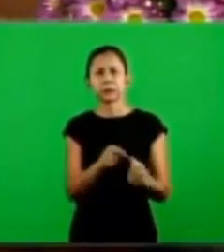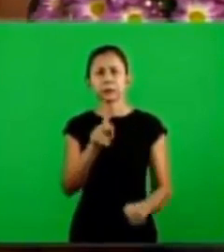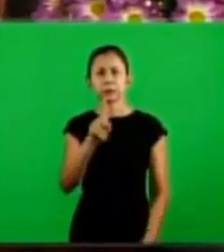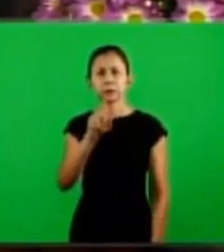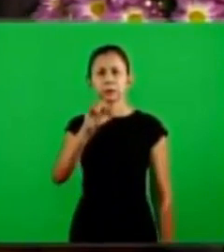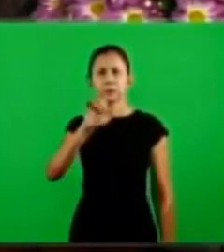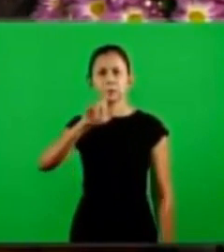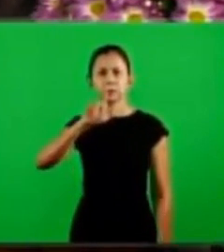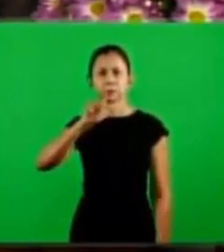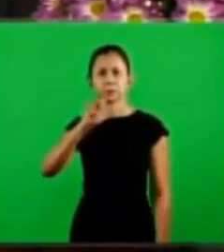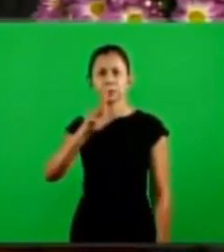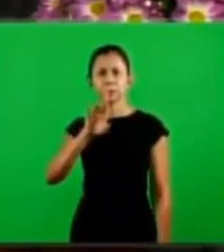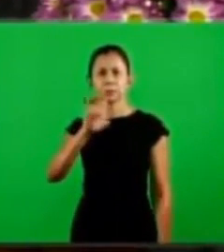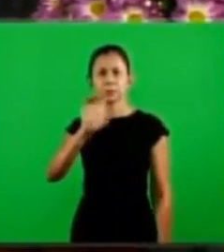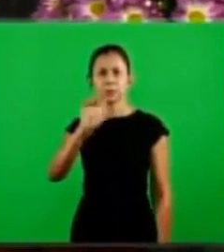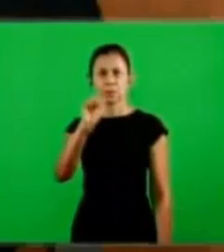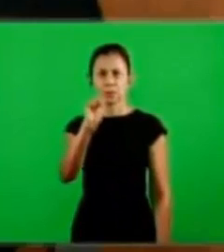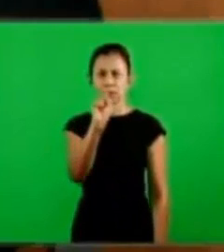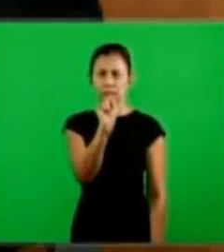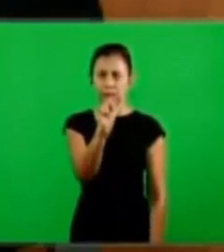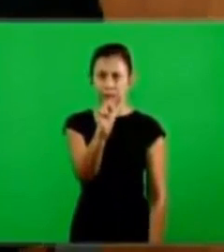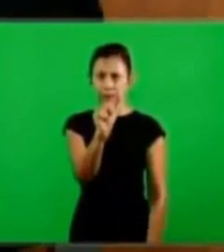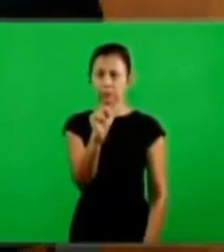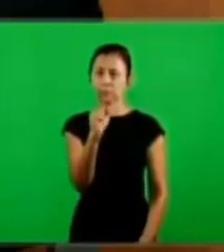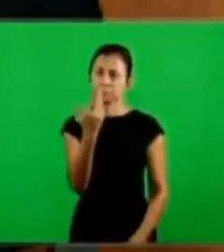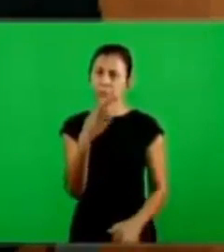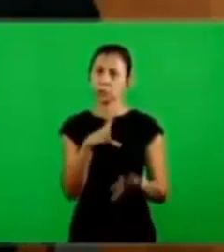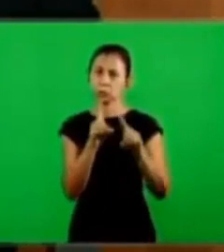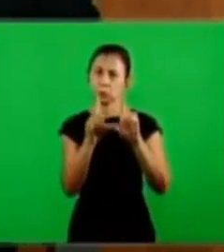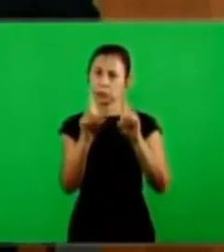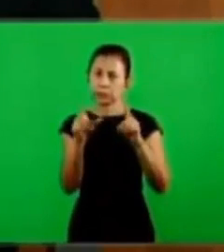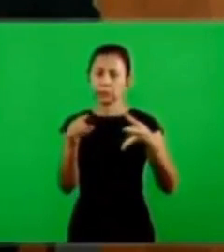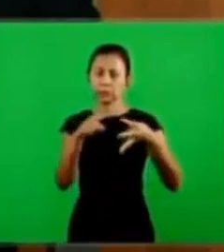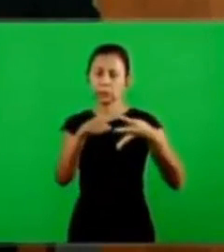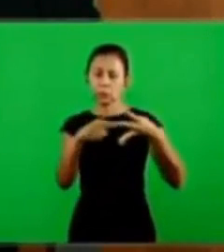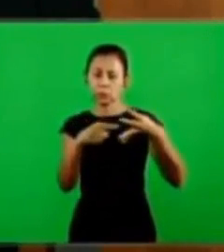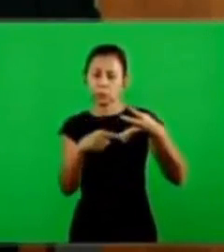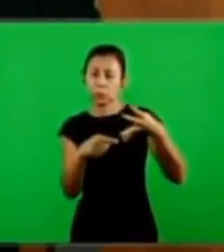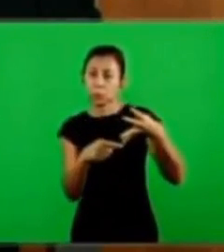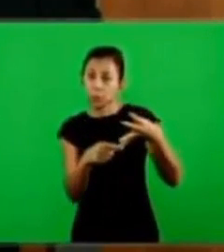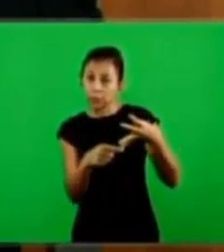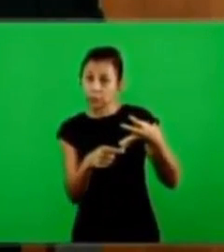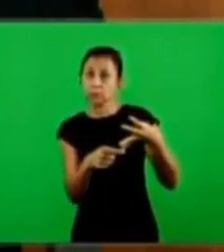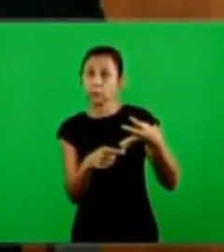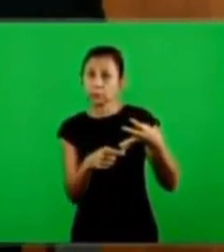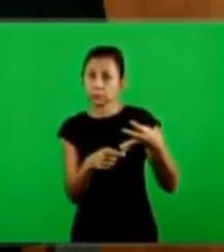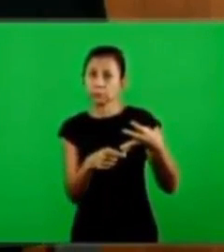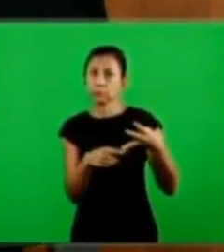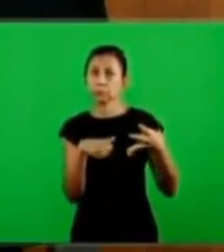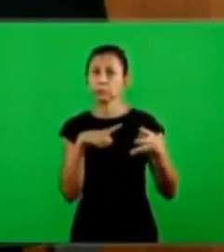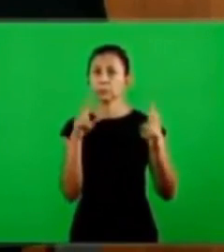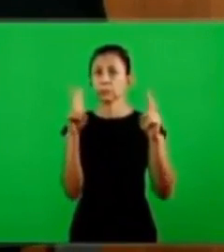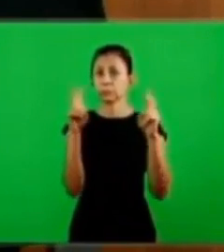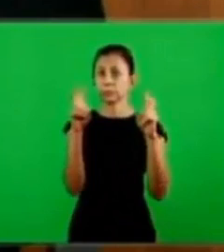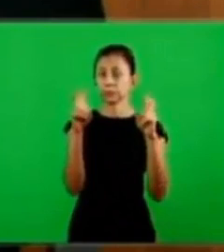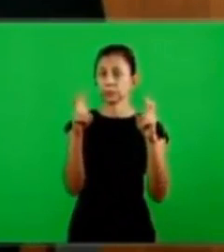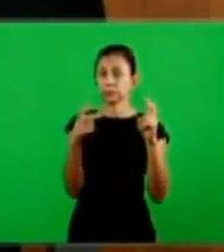so there's one base and four columns or four topics.